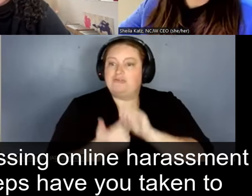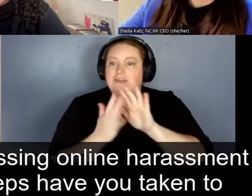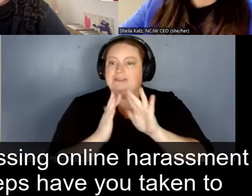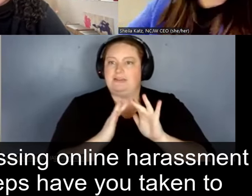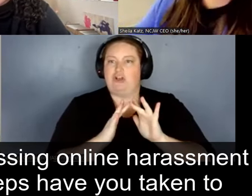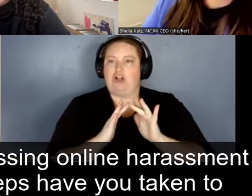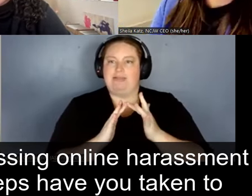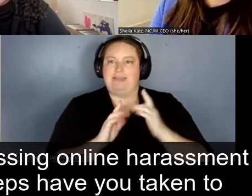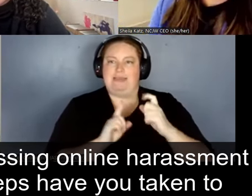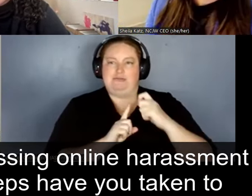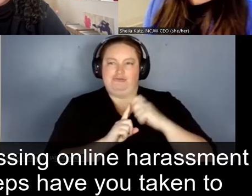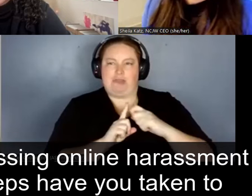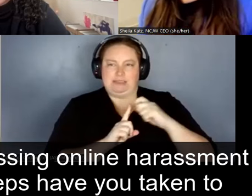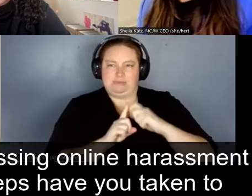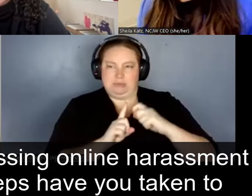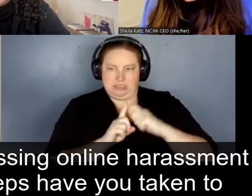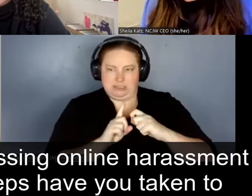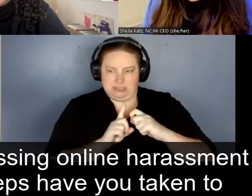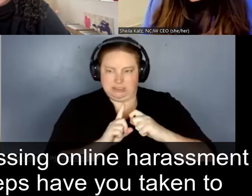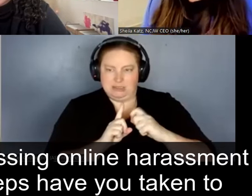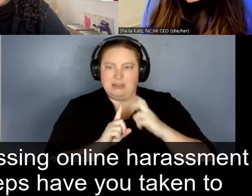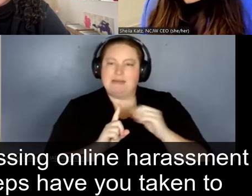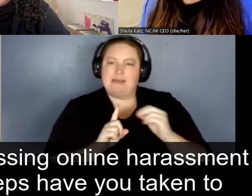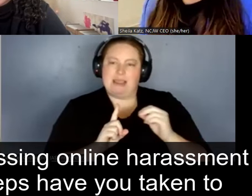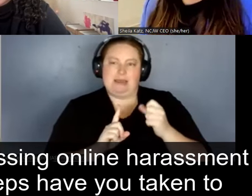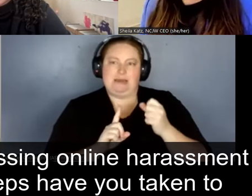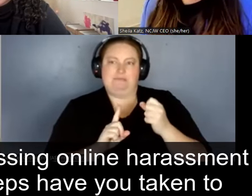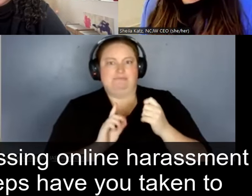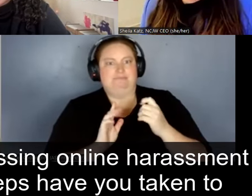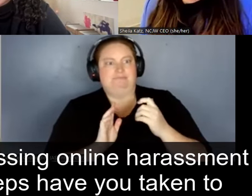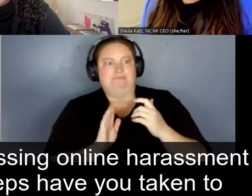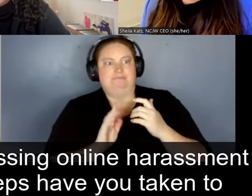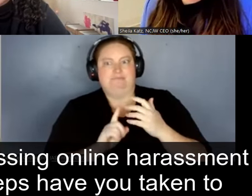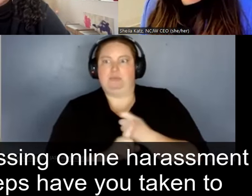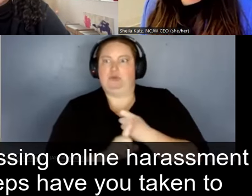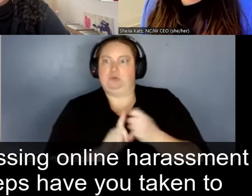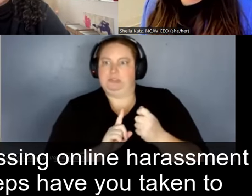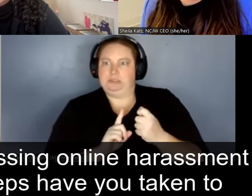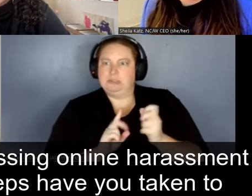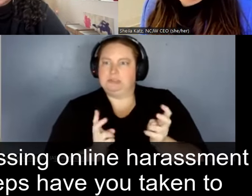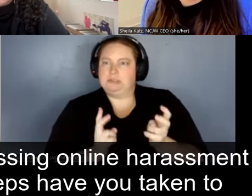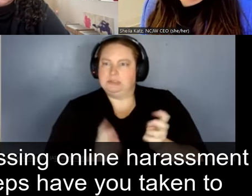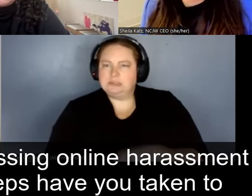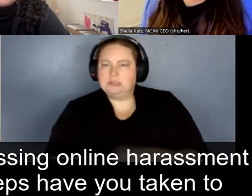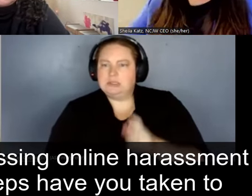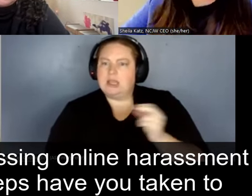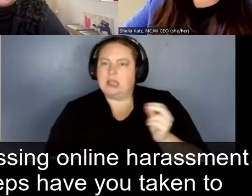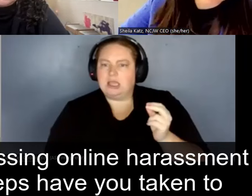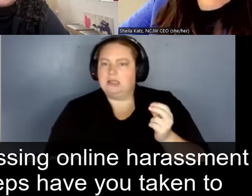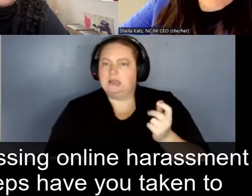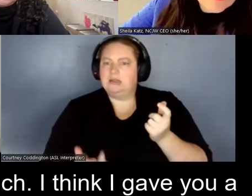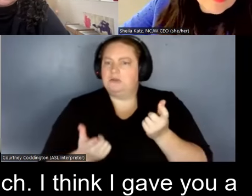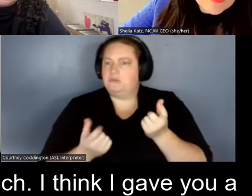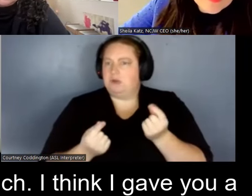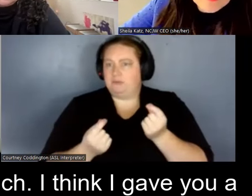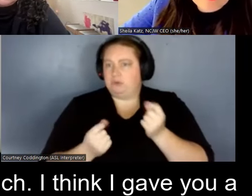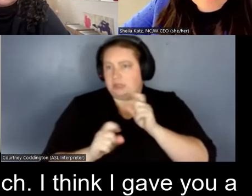online harassment and abuse, and what steps have you taken to